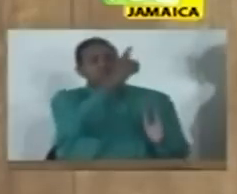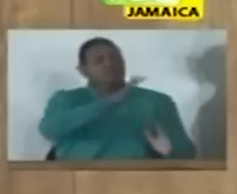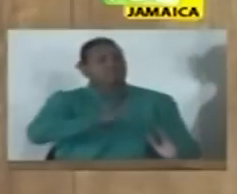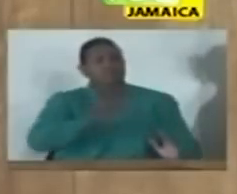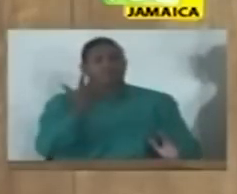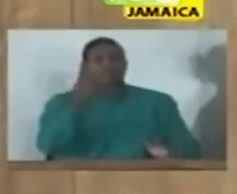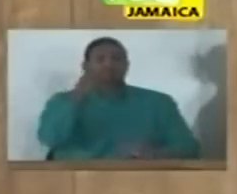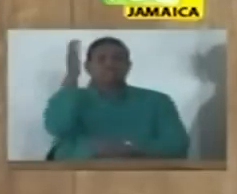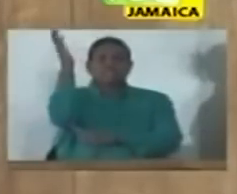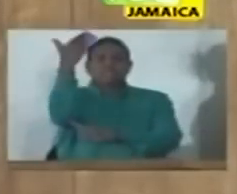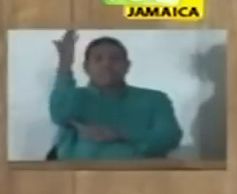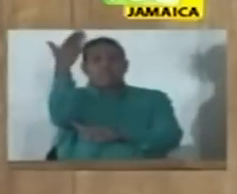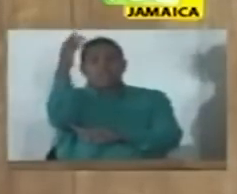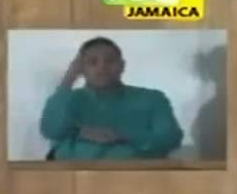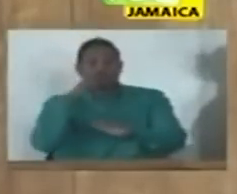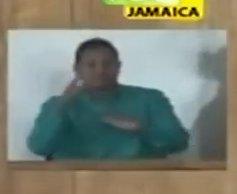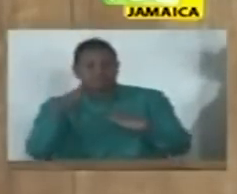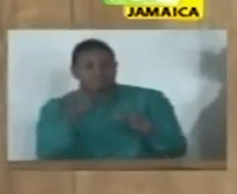the pride flag.